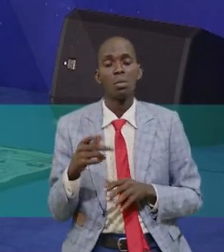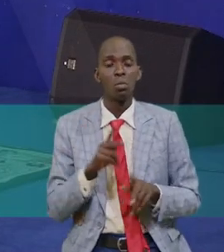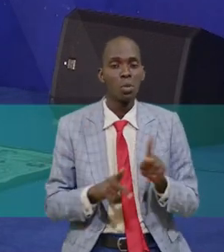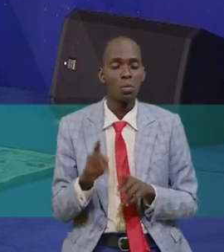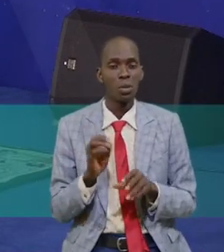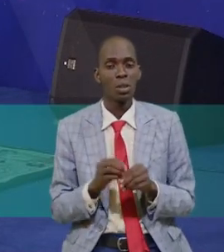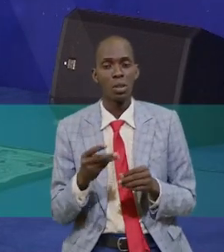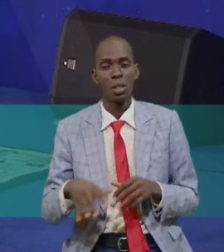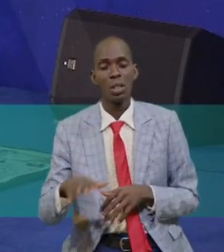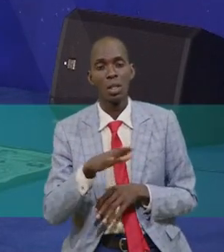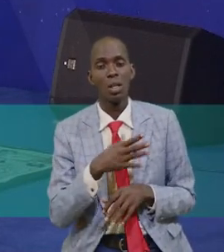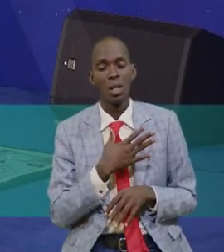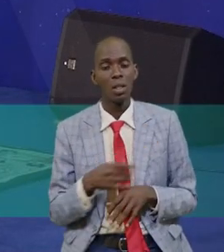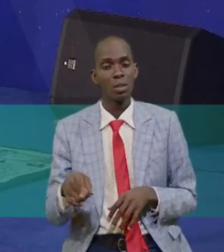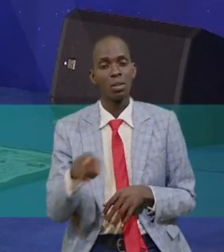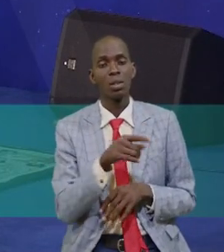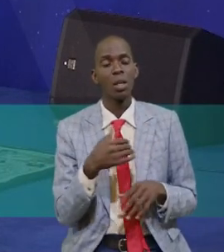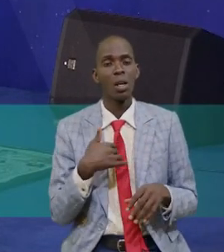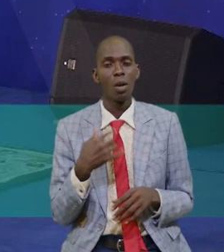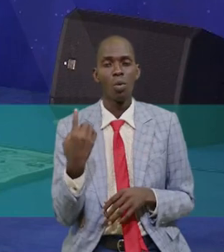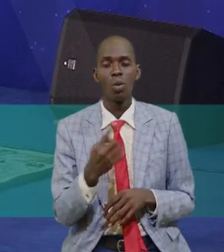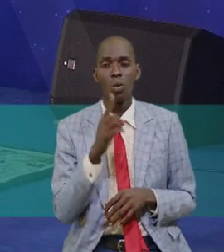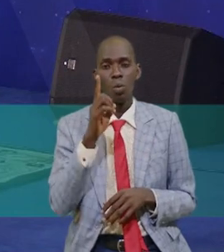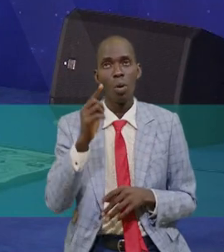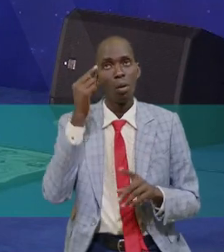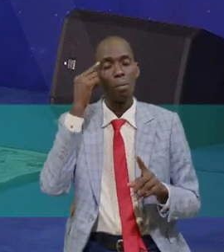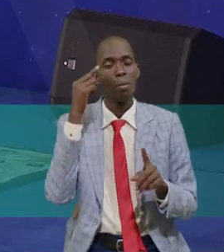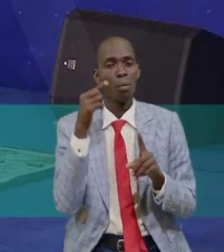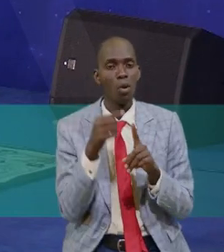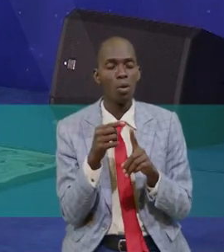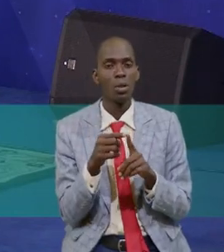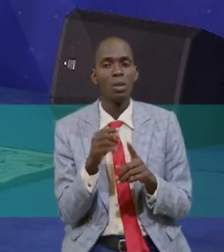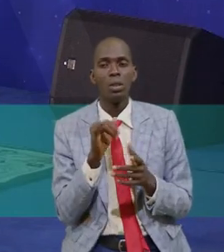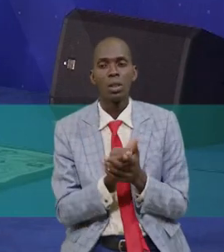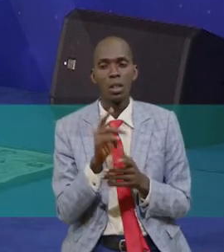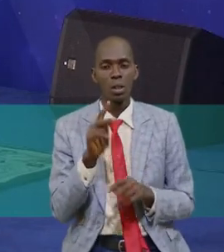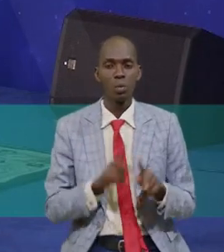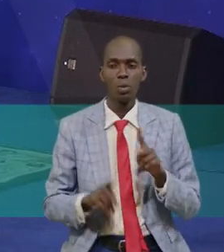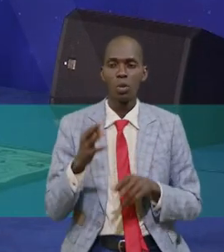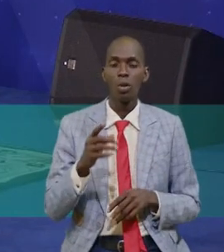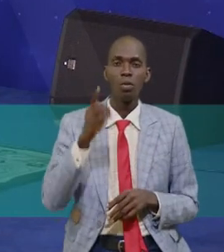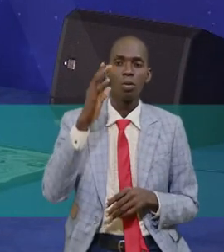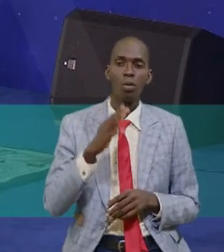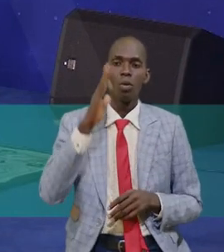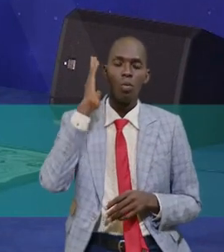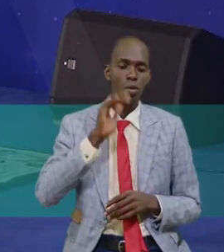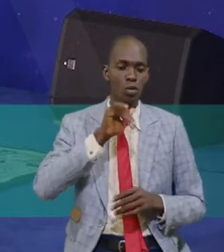just one goal, that the people of God will not get to their